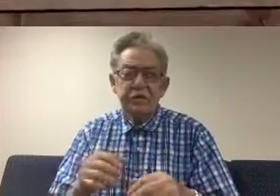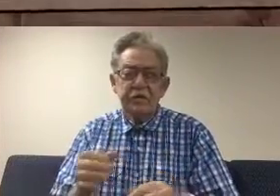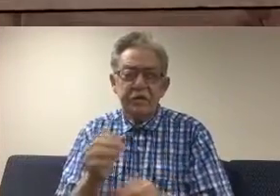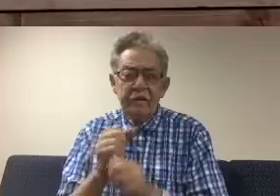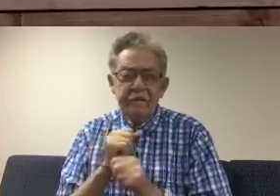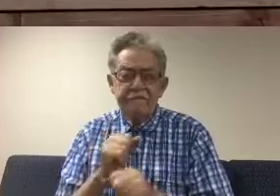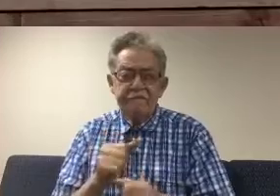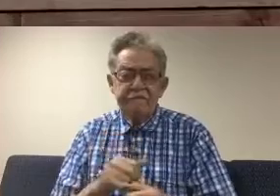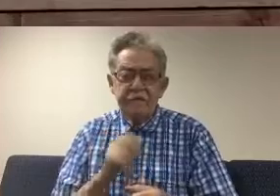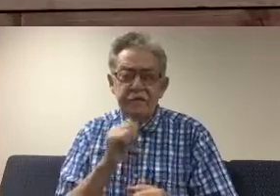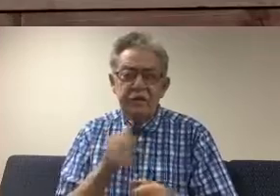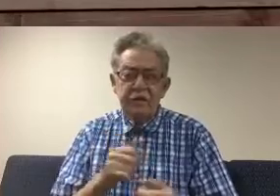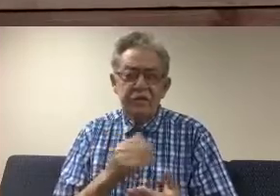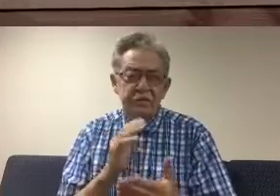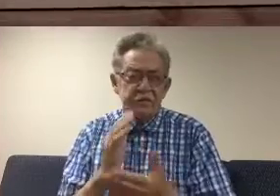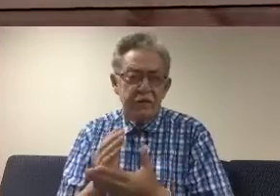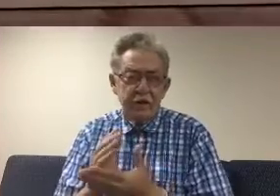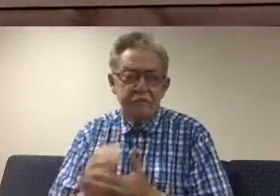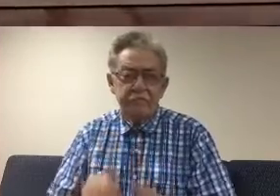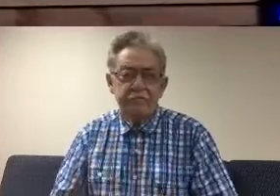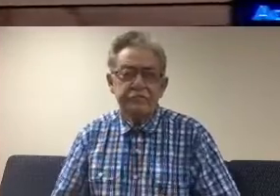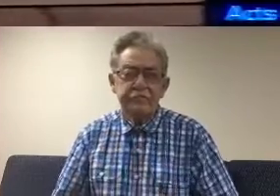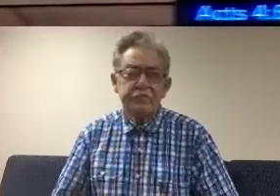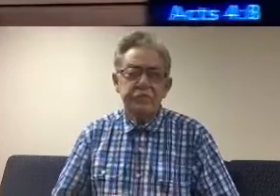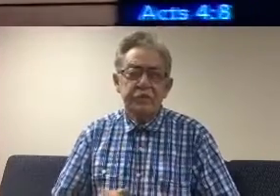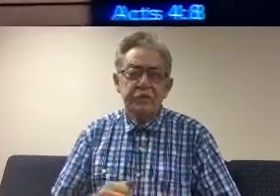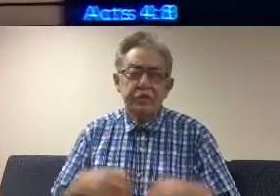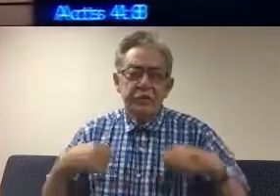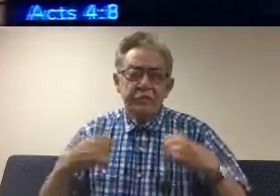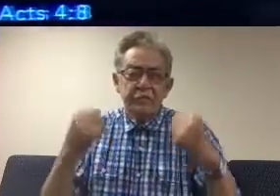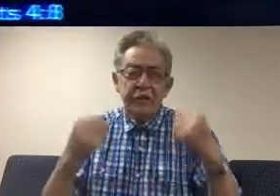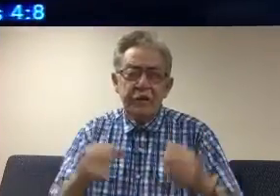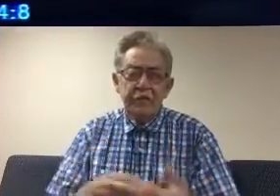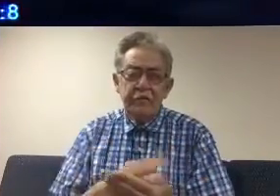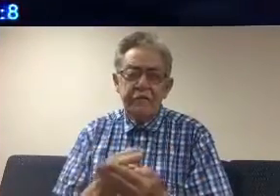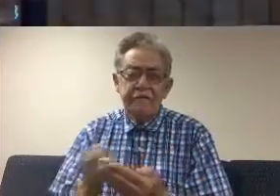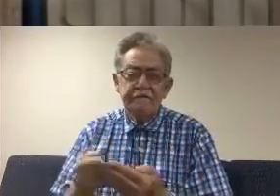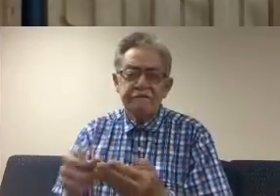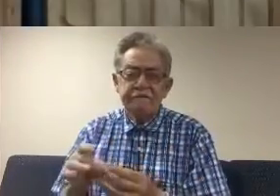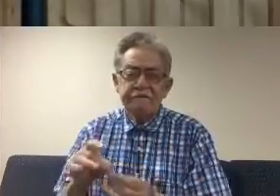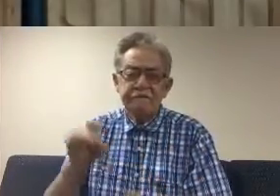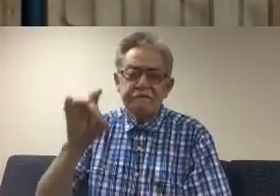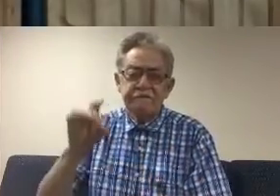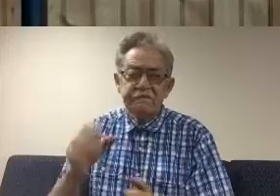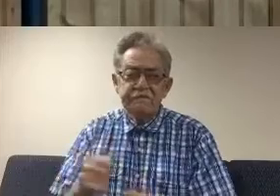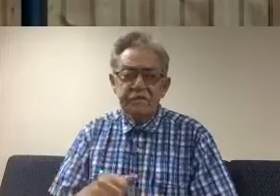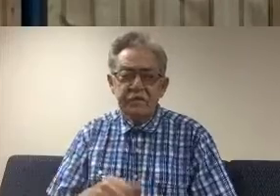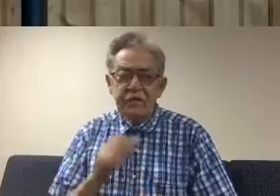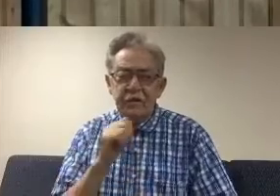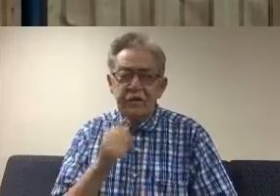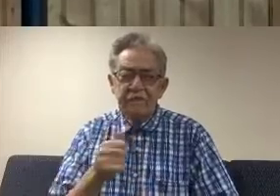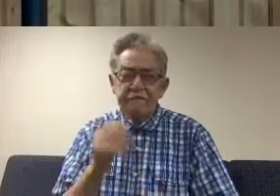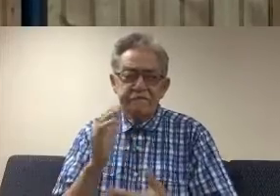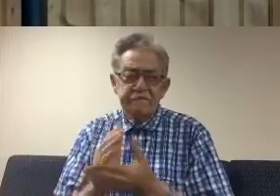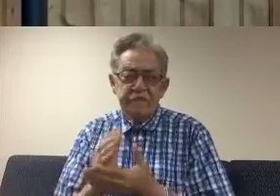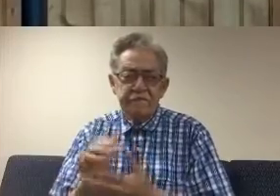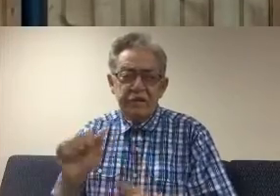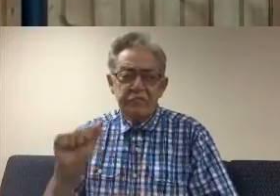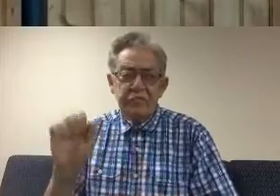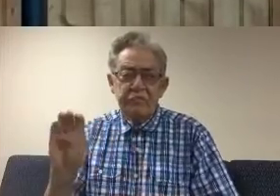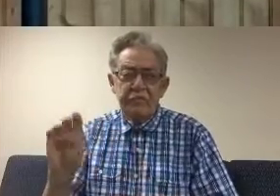takes the Holy Spirit's power to be unstoppable. And so we're going to see what unstoppable looks like. It doesn't look like you